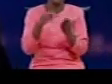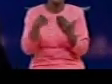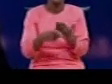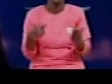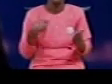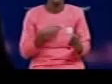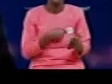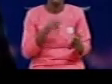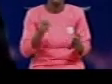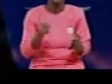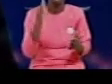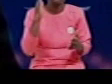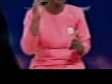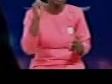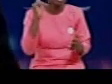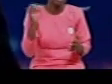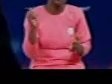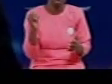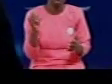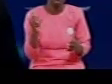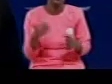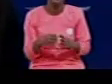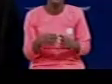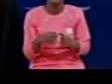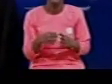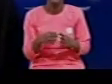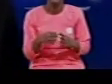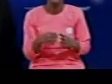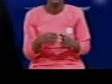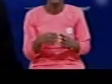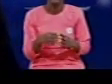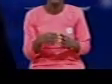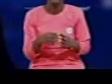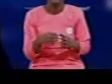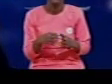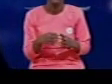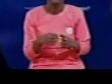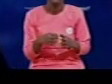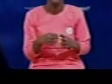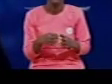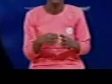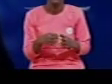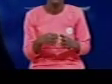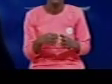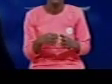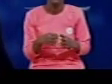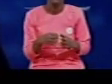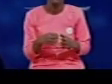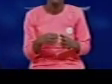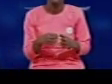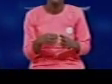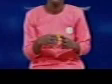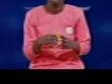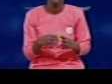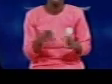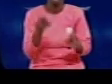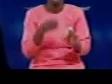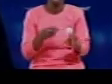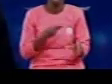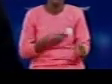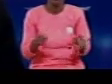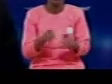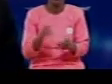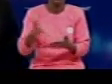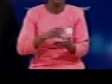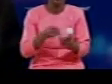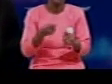multiple testimonies of chains being broken. Join with us as the choir from the states and regions and nations come to